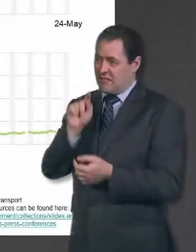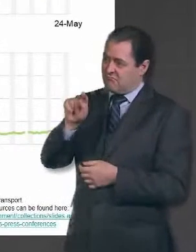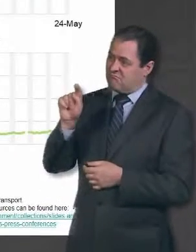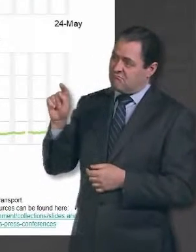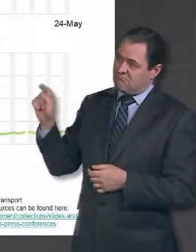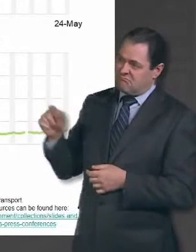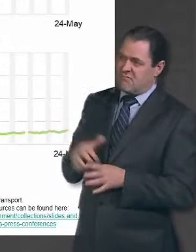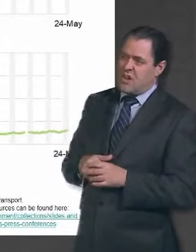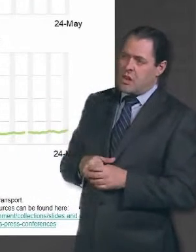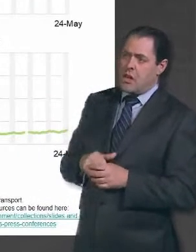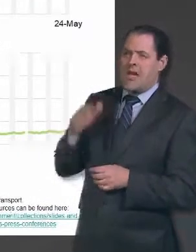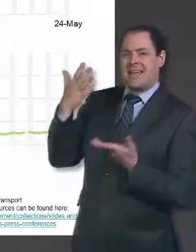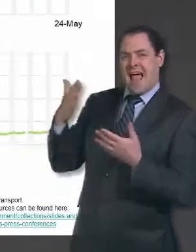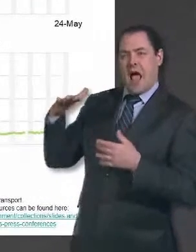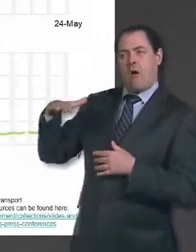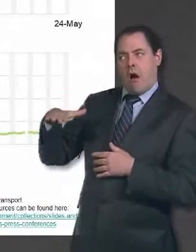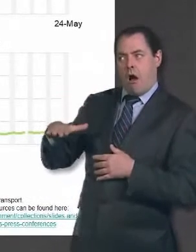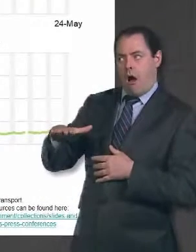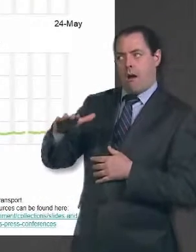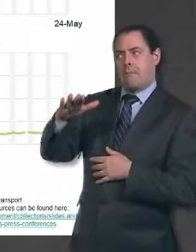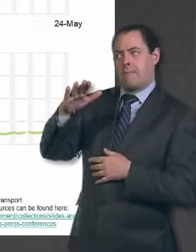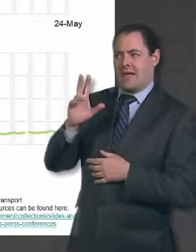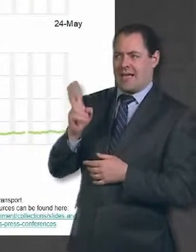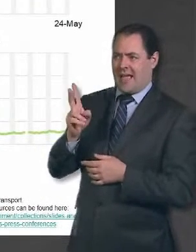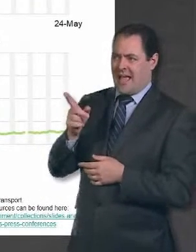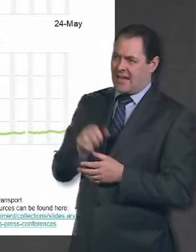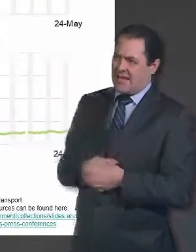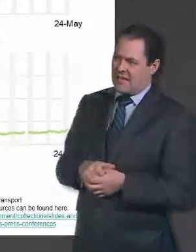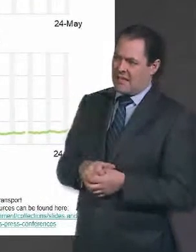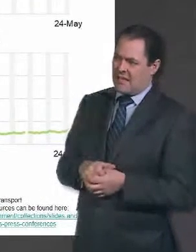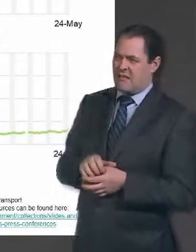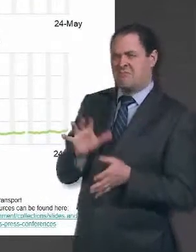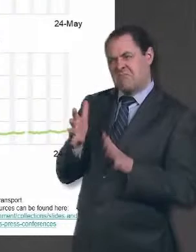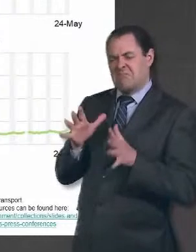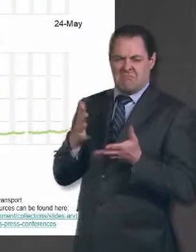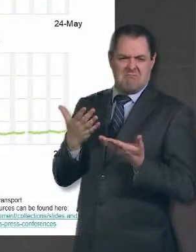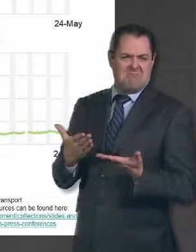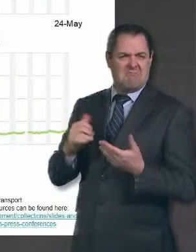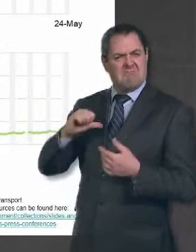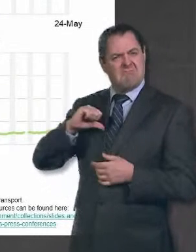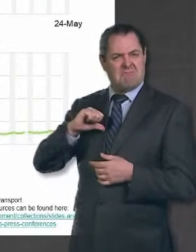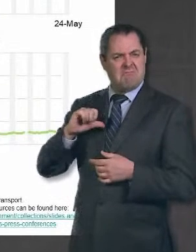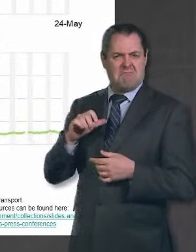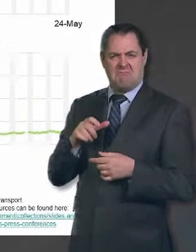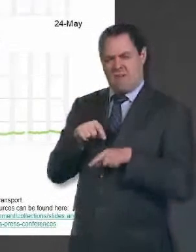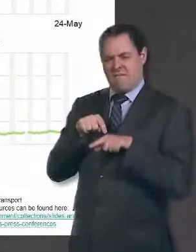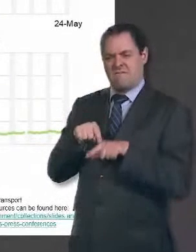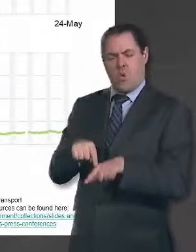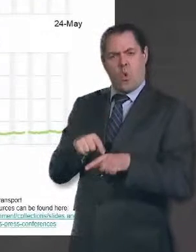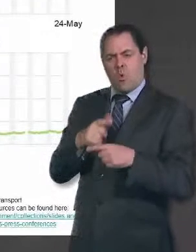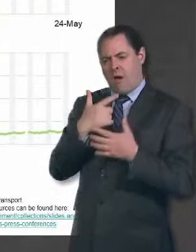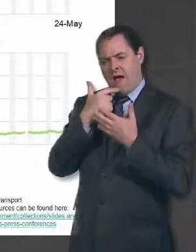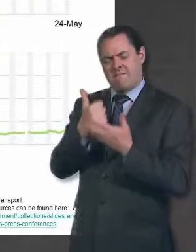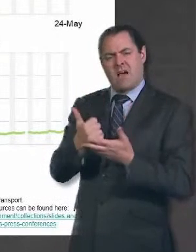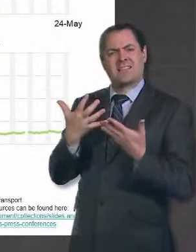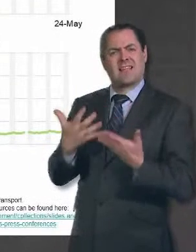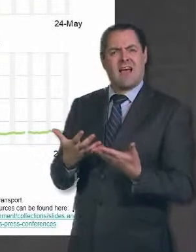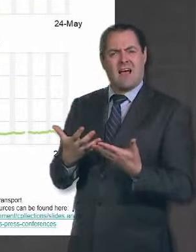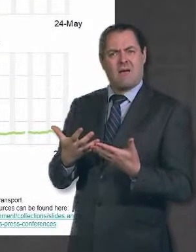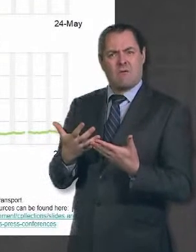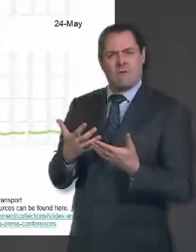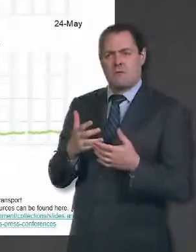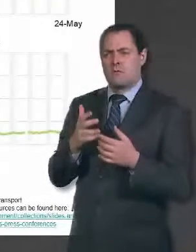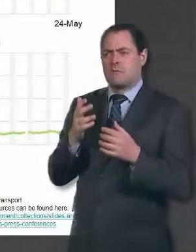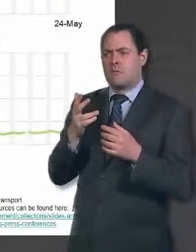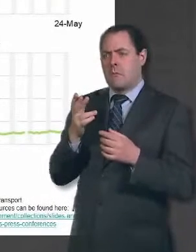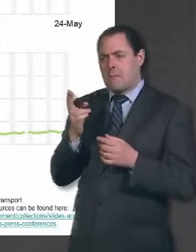three, which is more or less what we'd expect, commensurate with the advice that has been given to people to start to return to work. And of course, for heavy